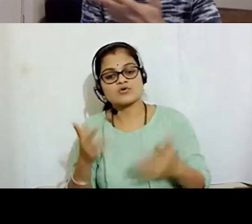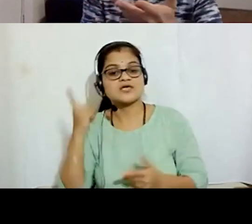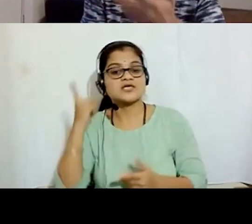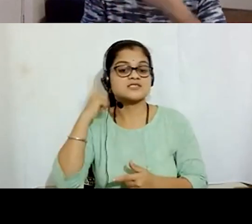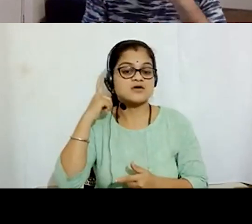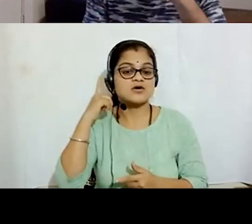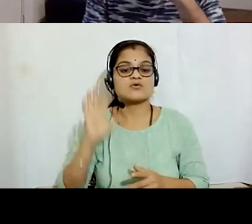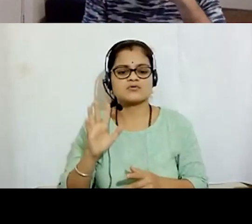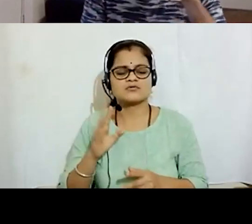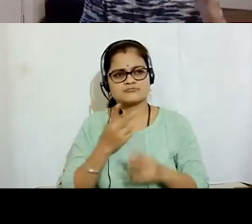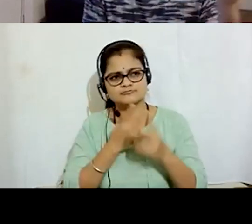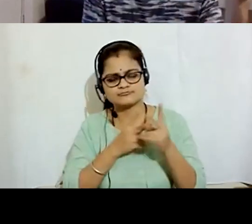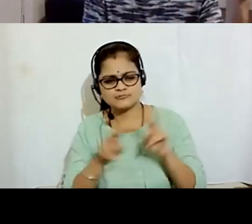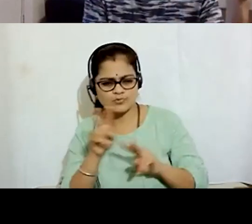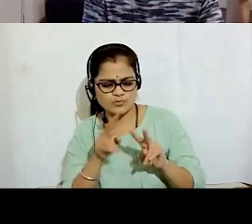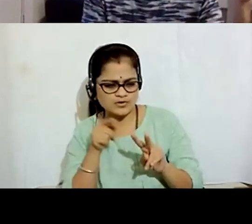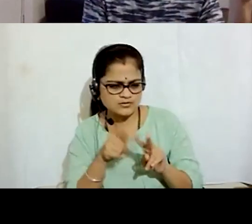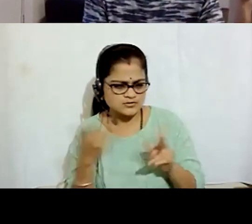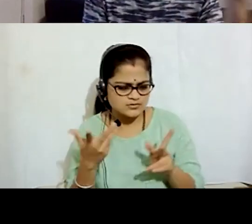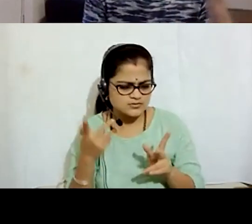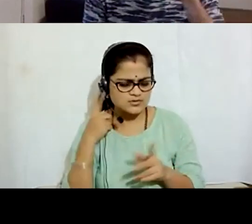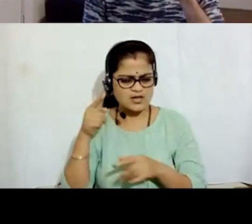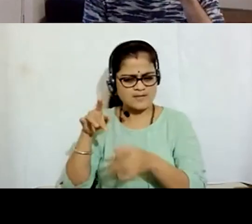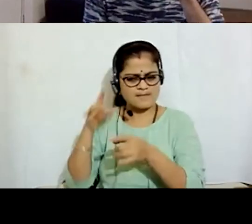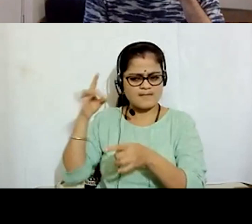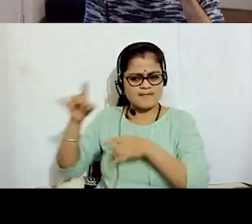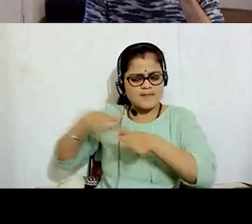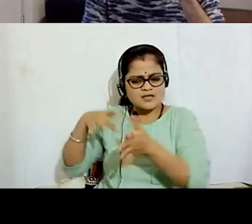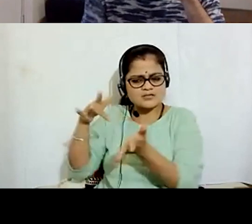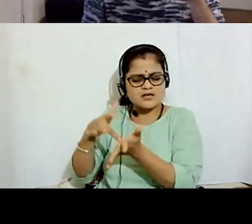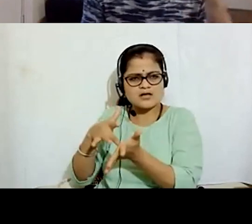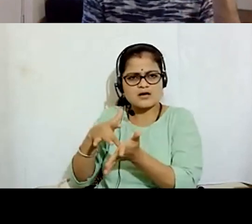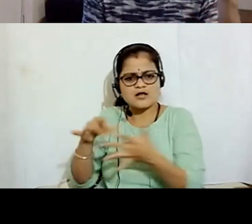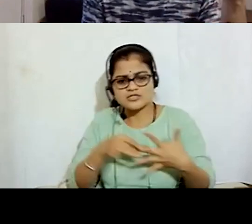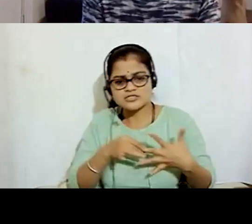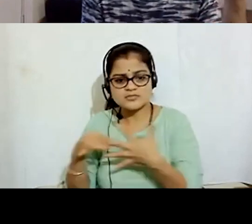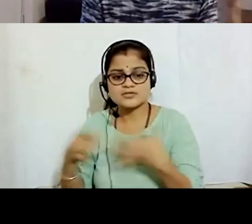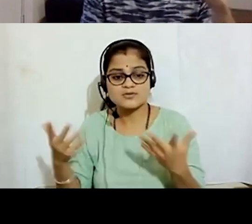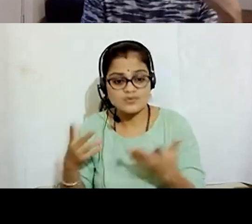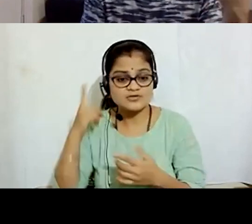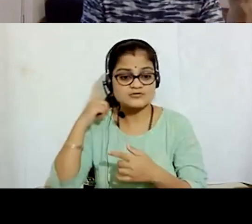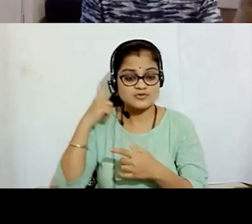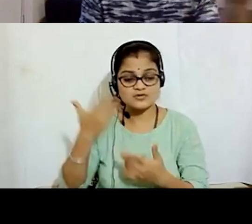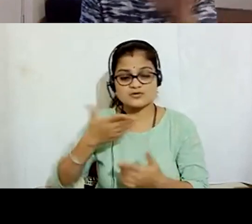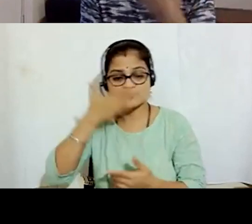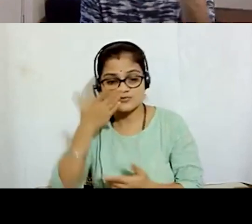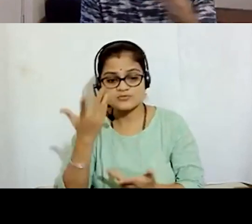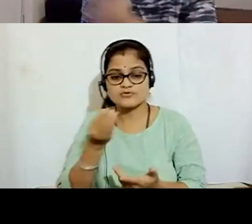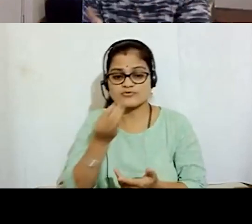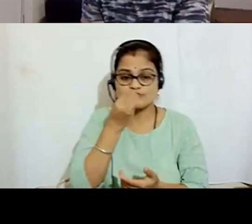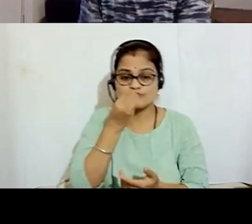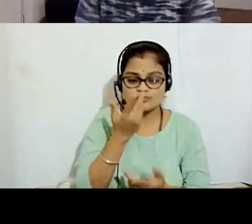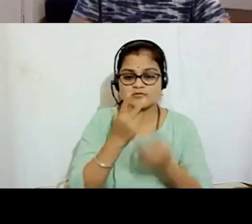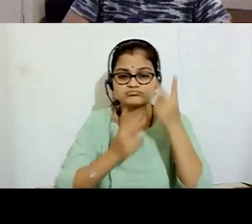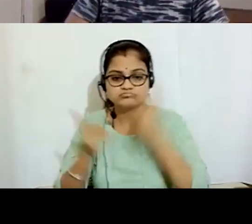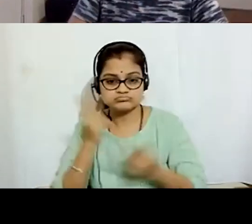that's overlooked when you think about, oh, what represents a place, right, or a city. It's a lot about smells, foods, how it looks, and all that.